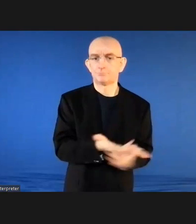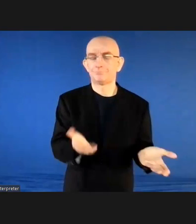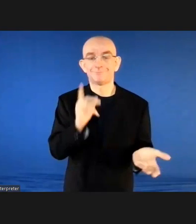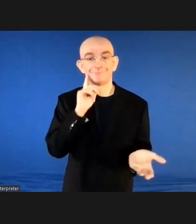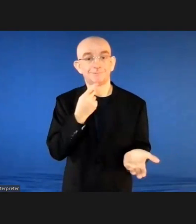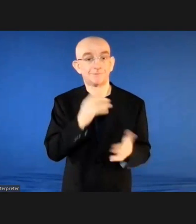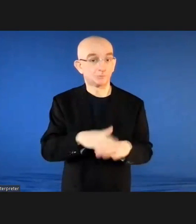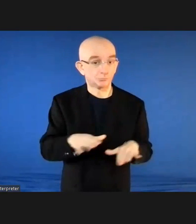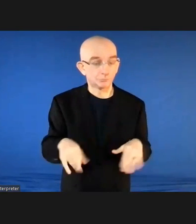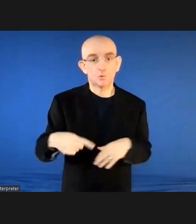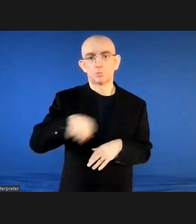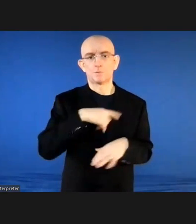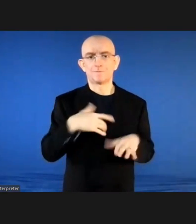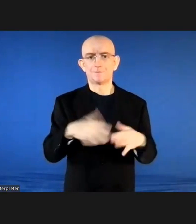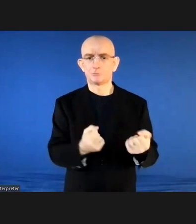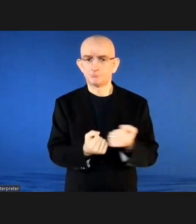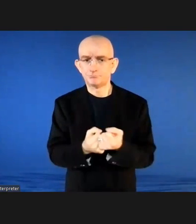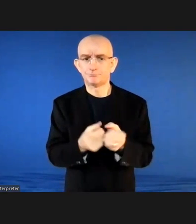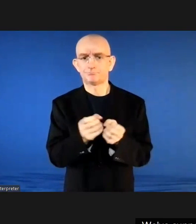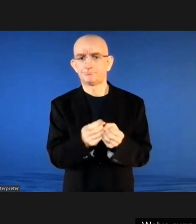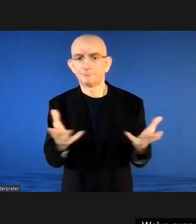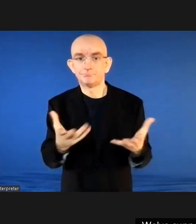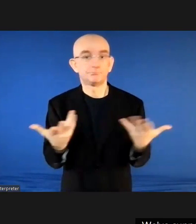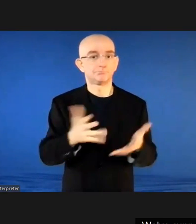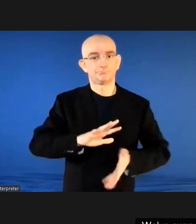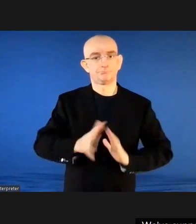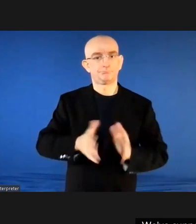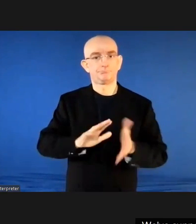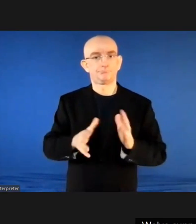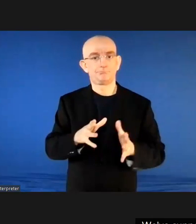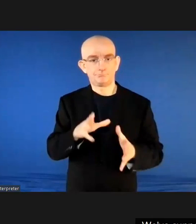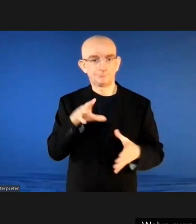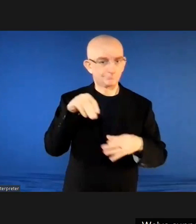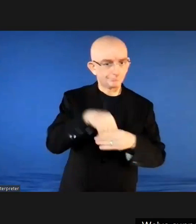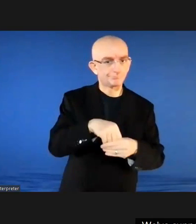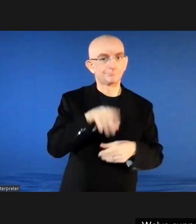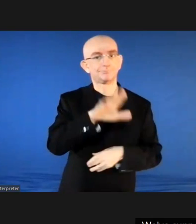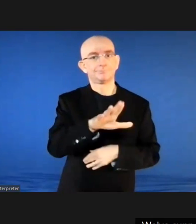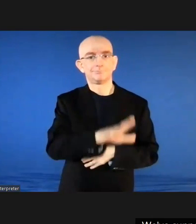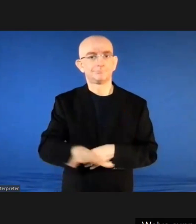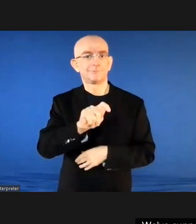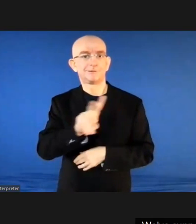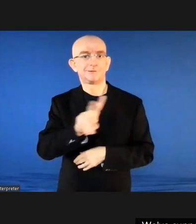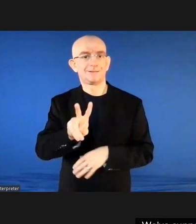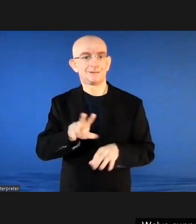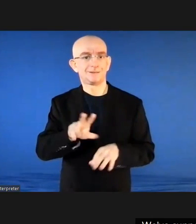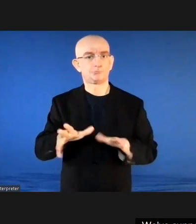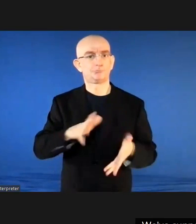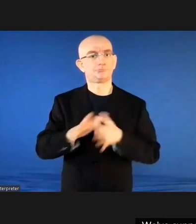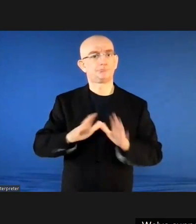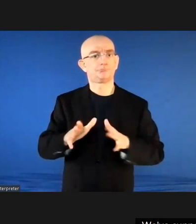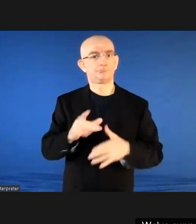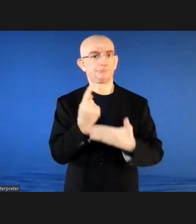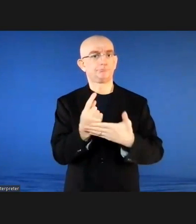in Kenya. And throughout all of these examples, we're partnering with organisations of persons with disabilities so that